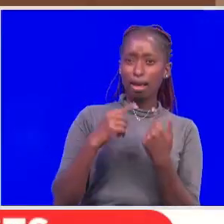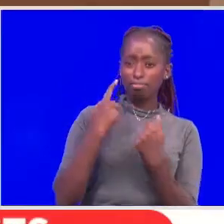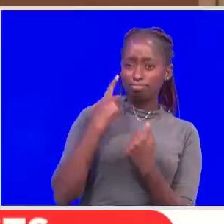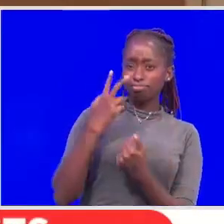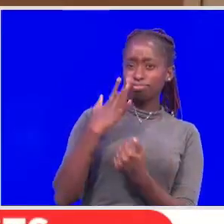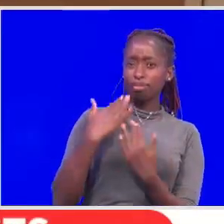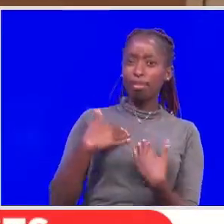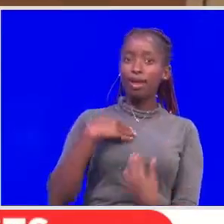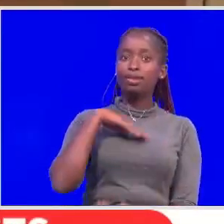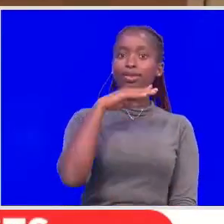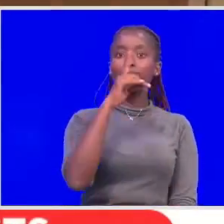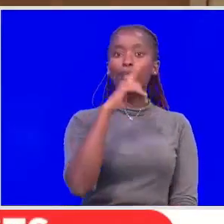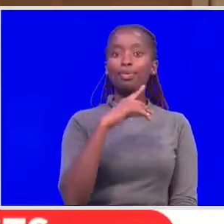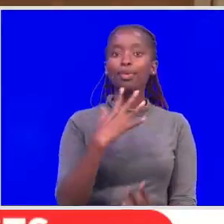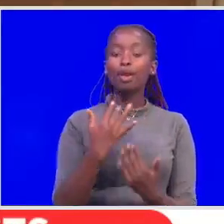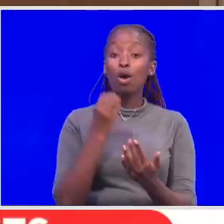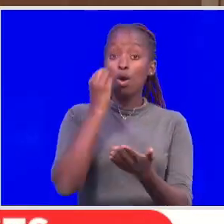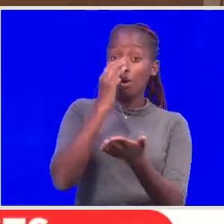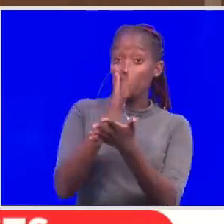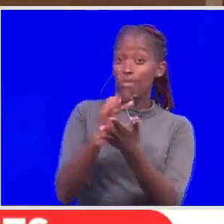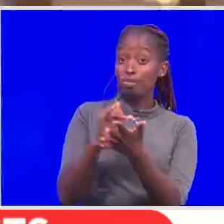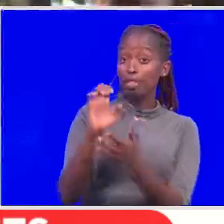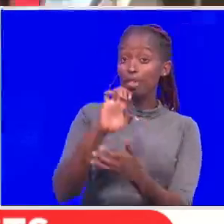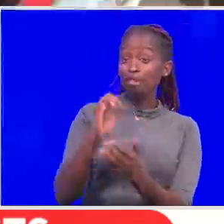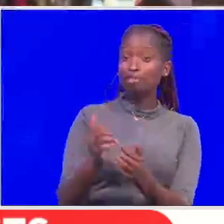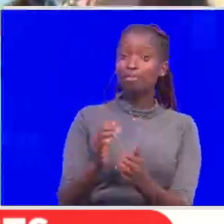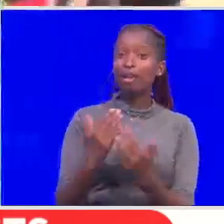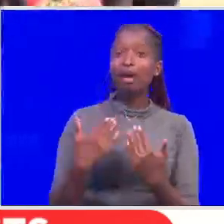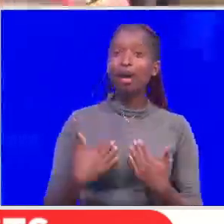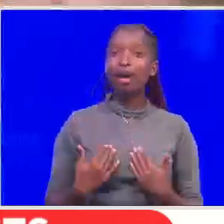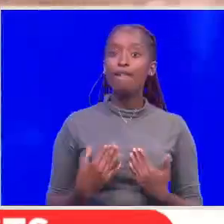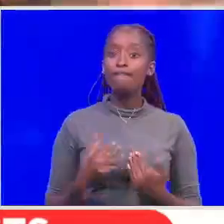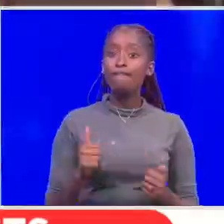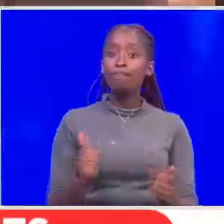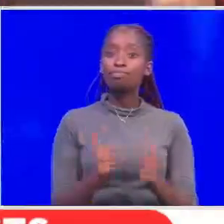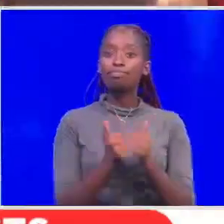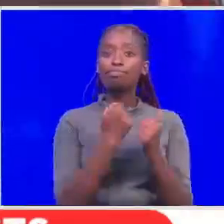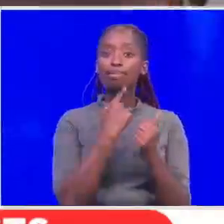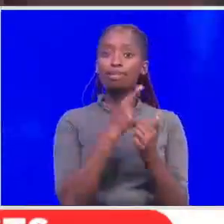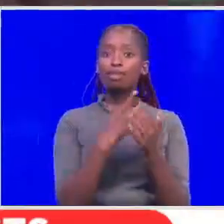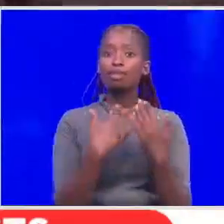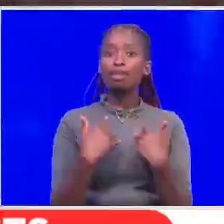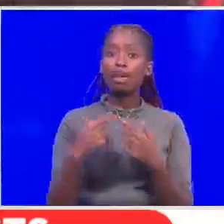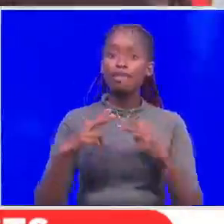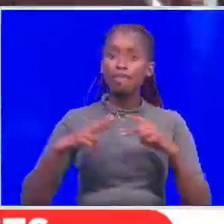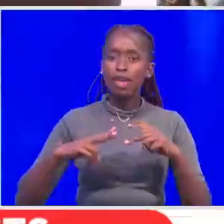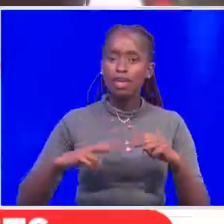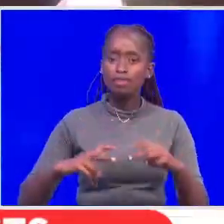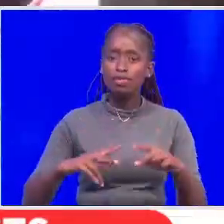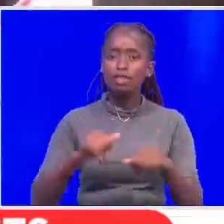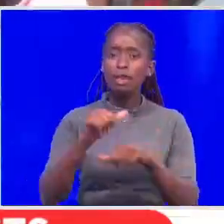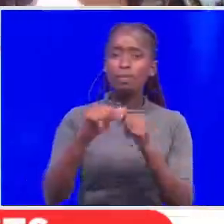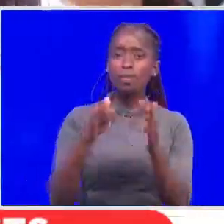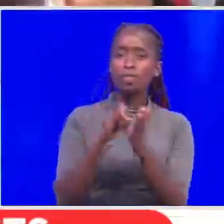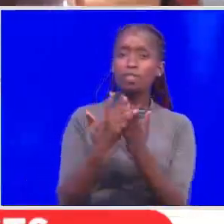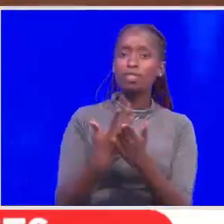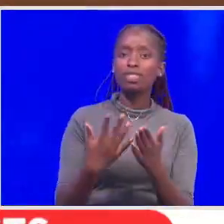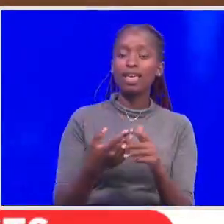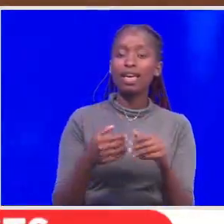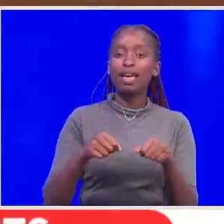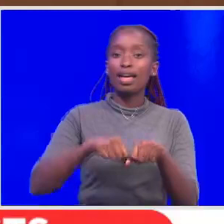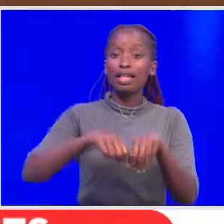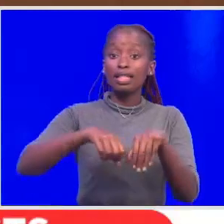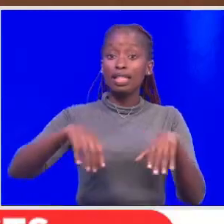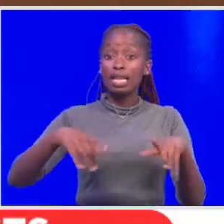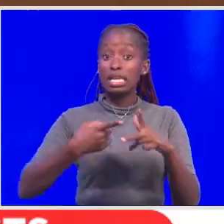while confirming the incident, Kuria East Police Boss Patrick Njoroge says investigations into the incident have been launched. The